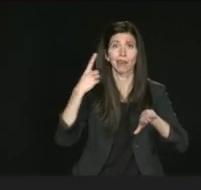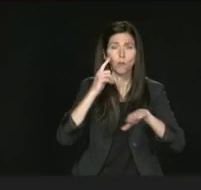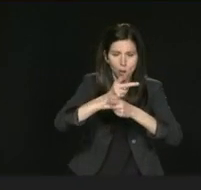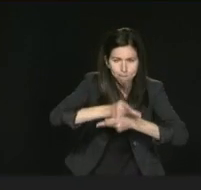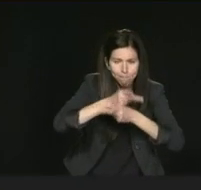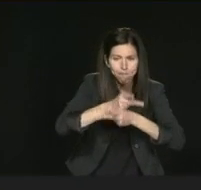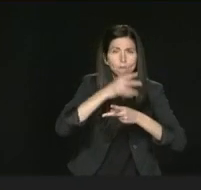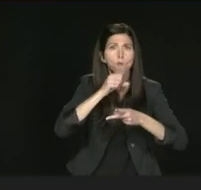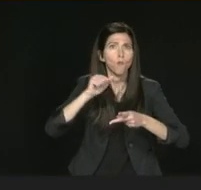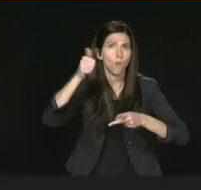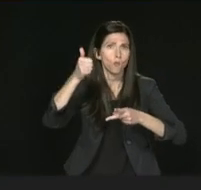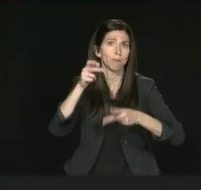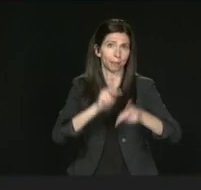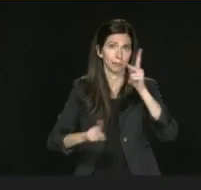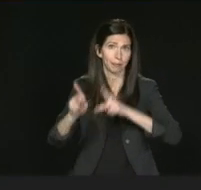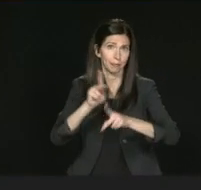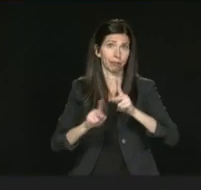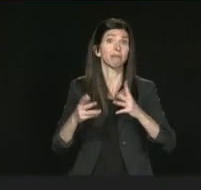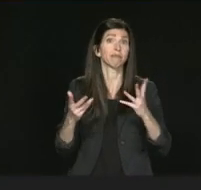as possible.